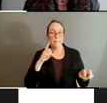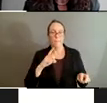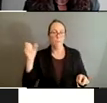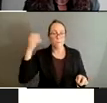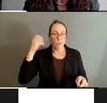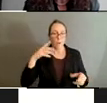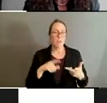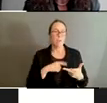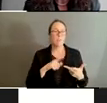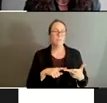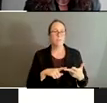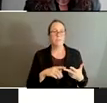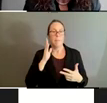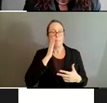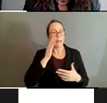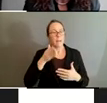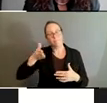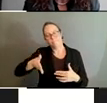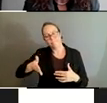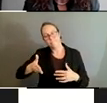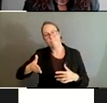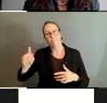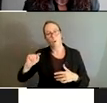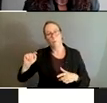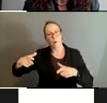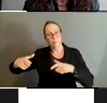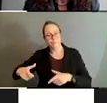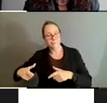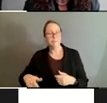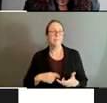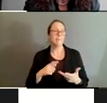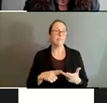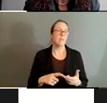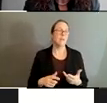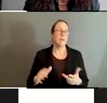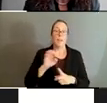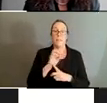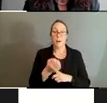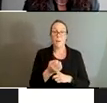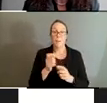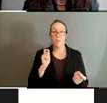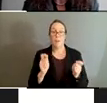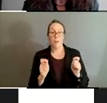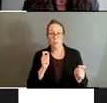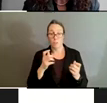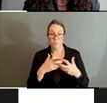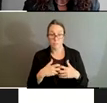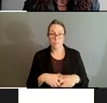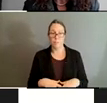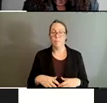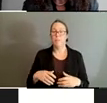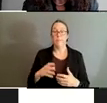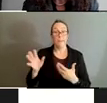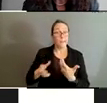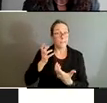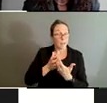commode, chair lifts, environmental controls or altering devices, adaptive van